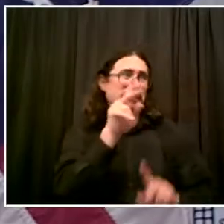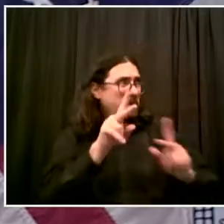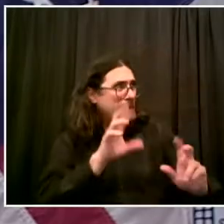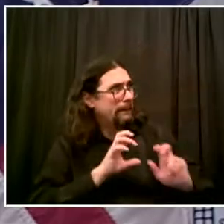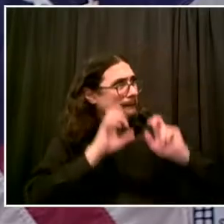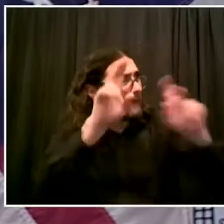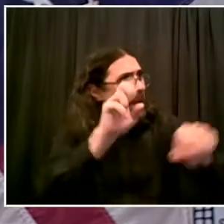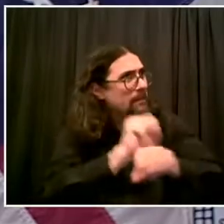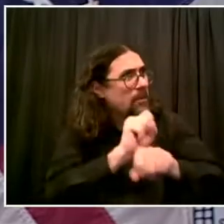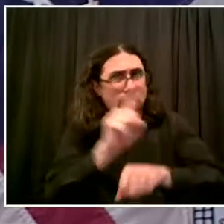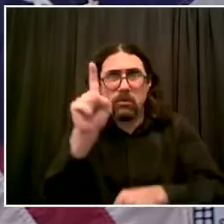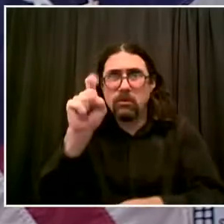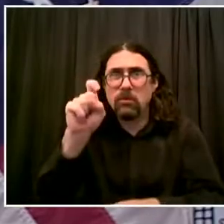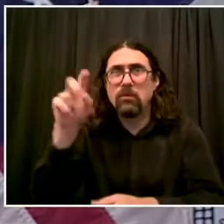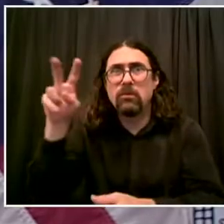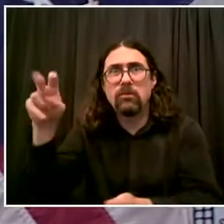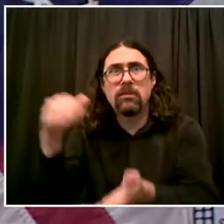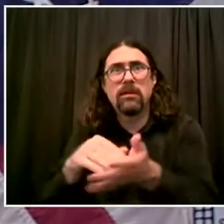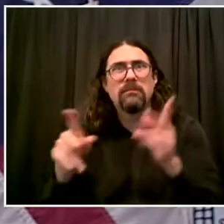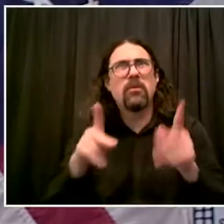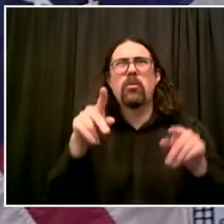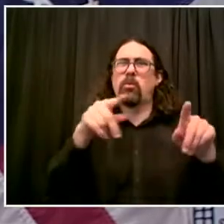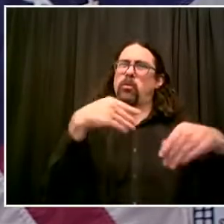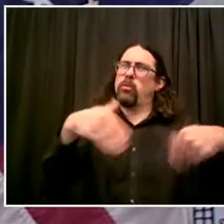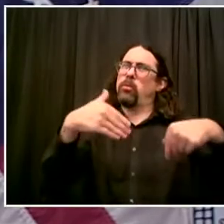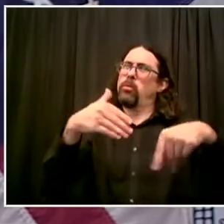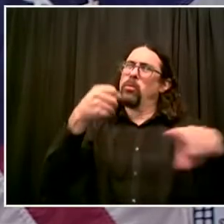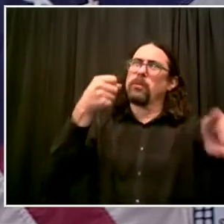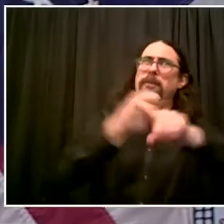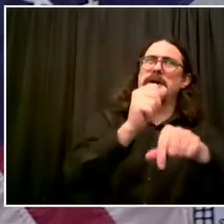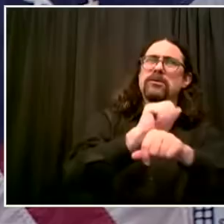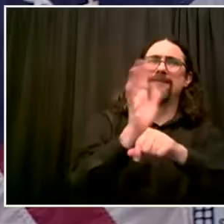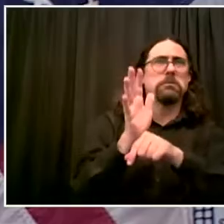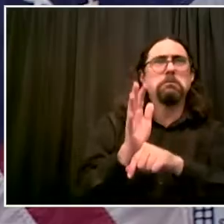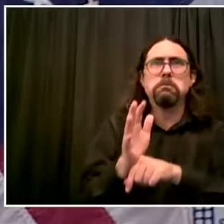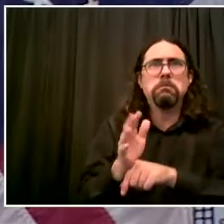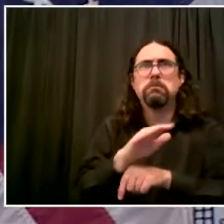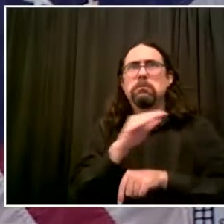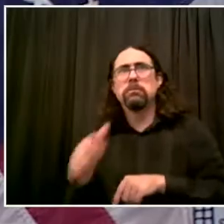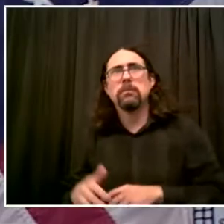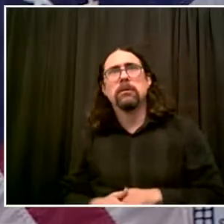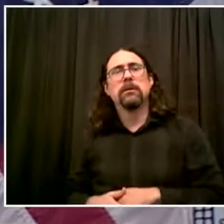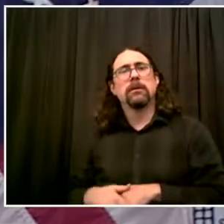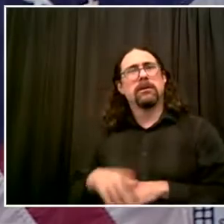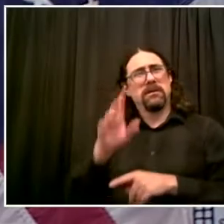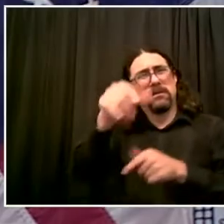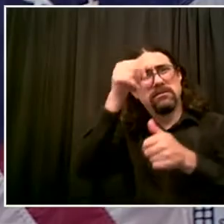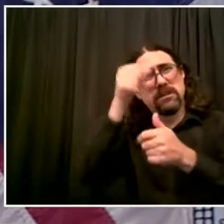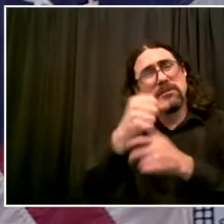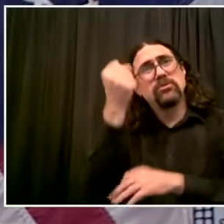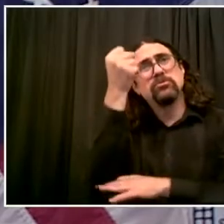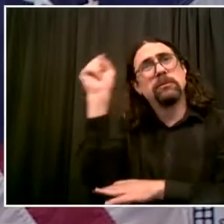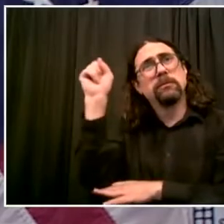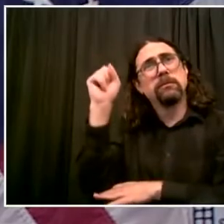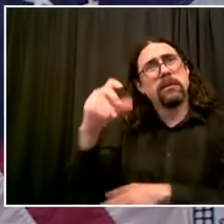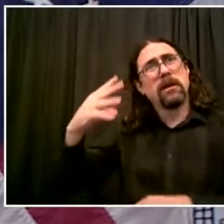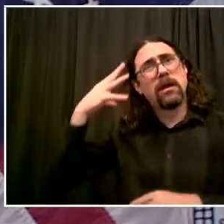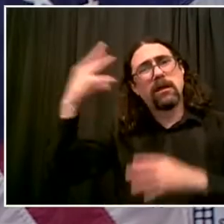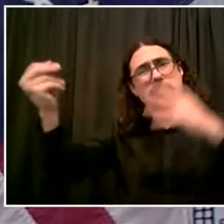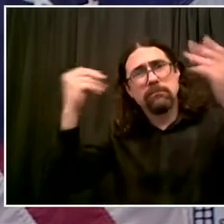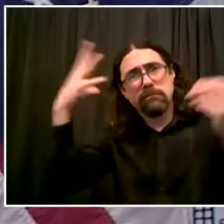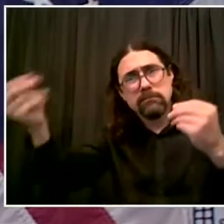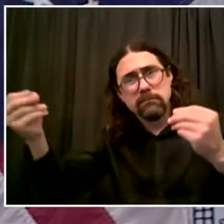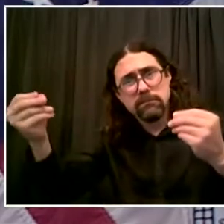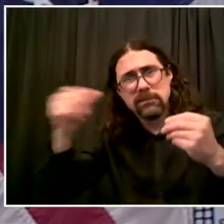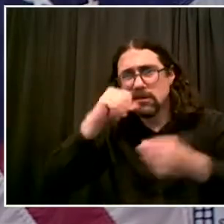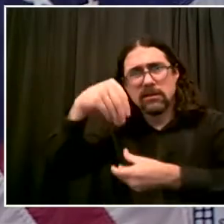impressed that most of the protesters seemed to be wearing face coverings. That's a good thing. So that we certainly were looking for what the protest impact would be, but much